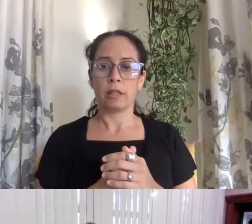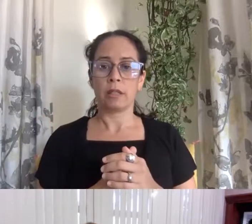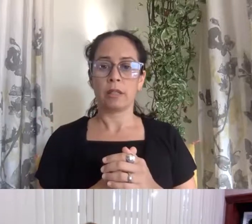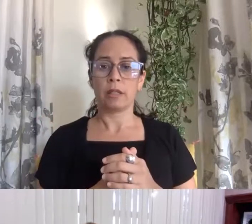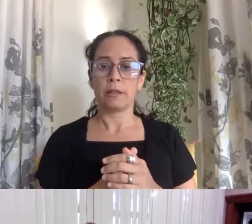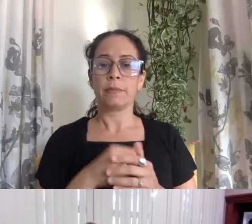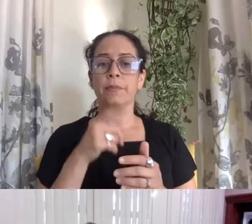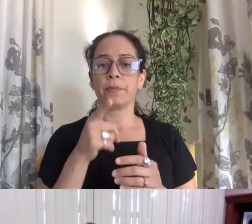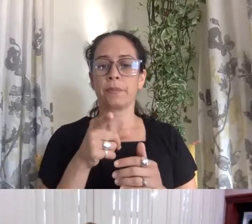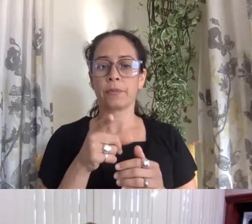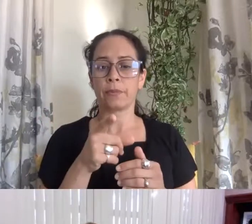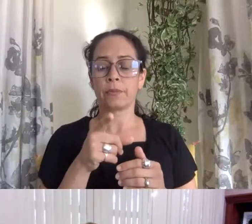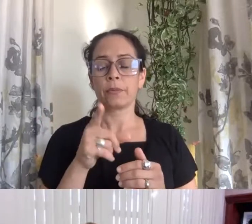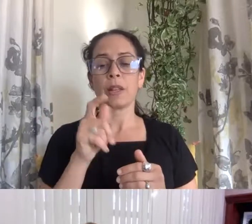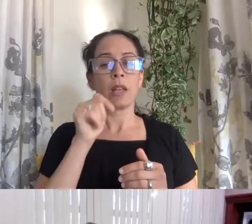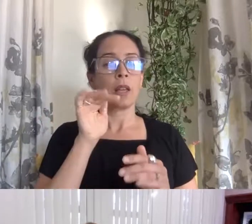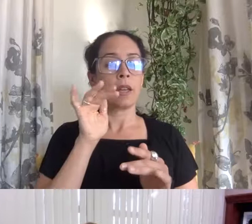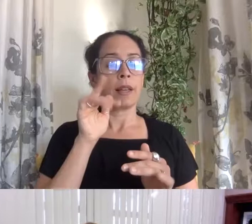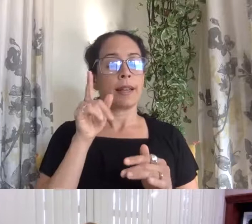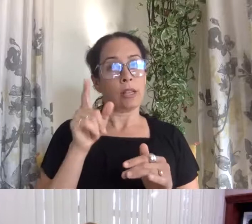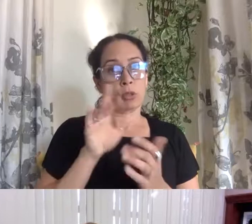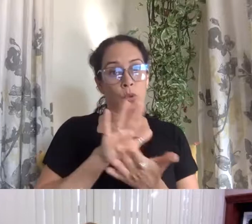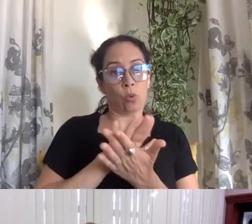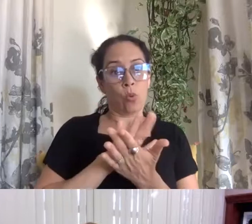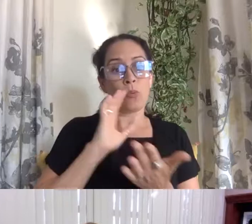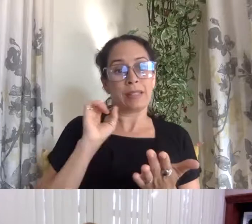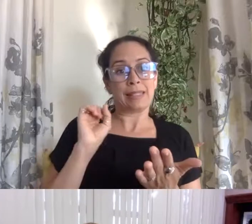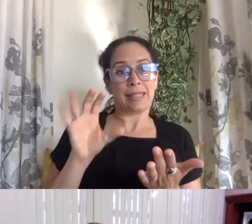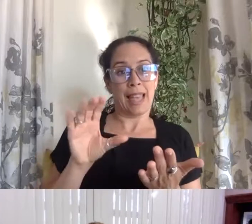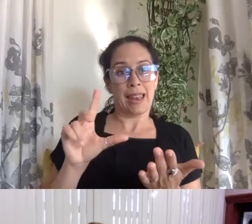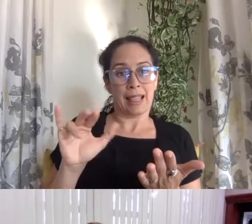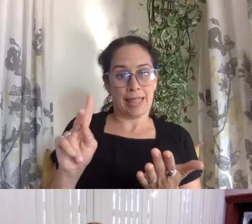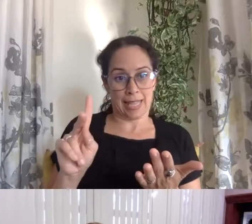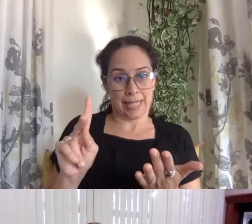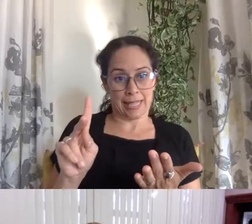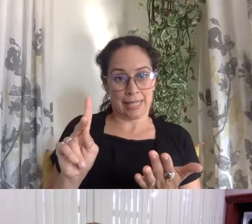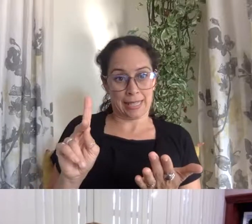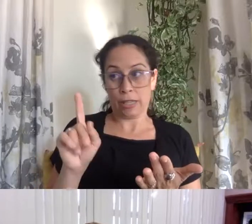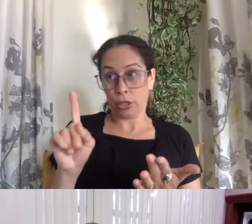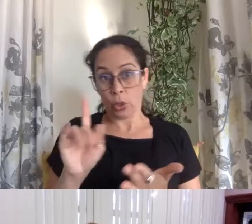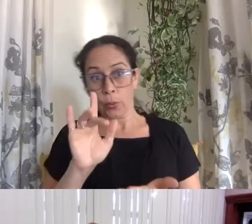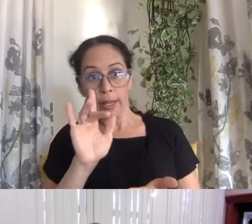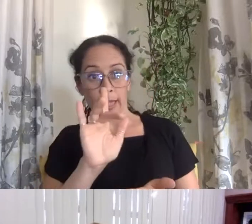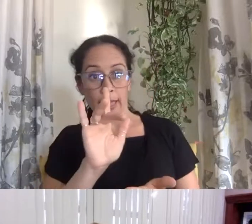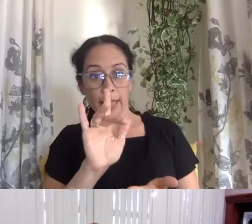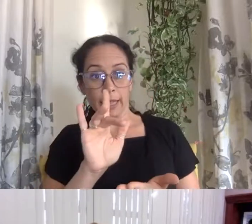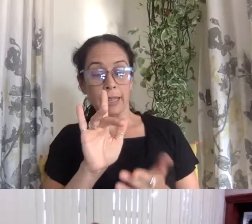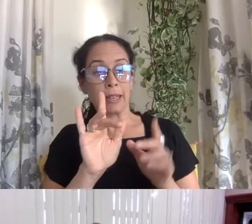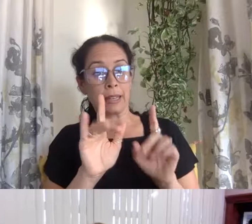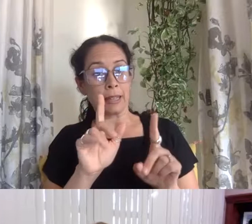happen is the school will send you the link. And when you click on that link, you